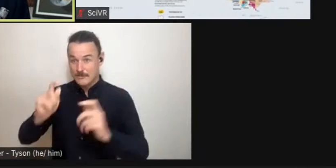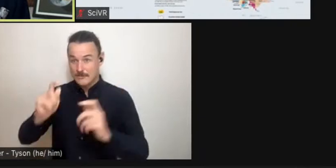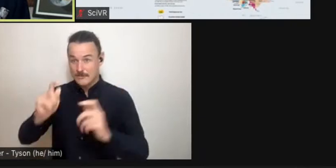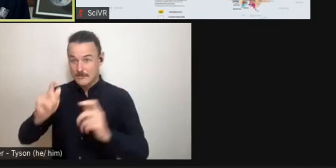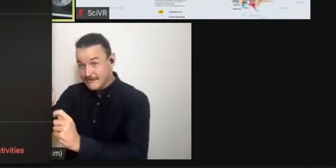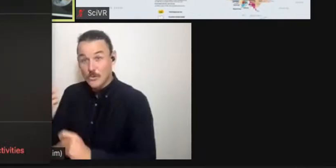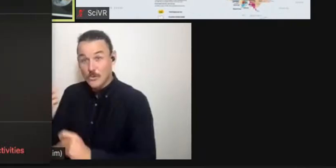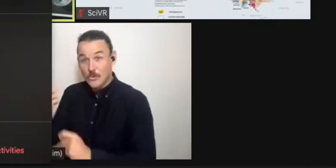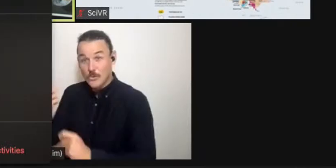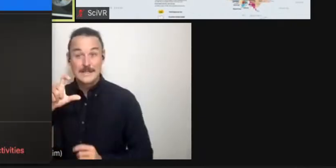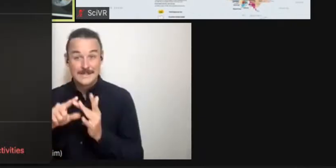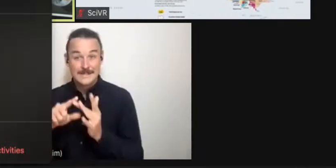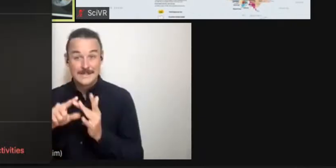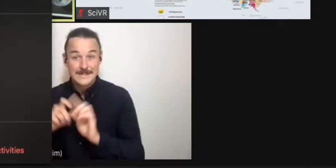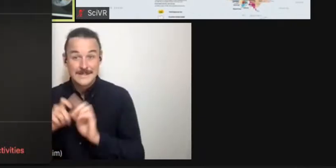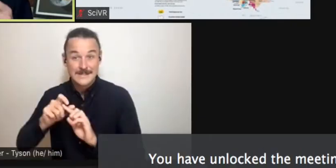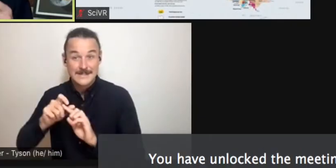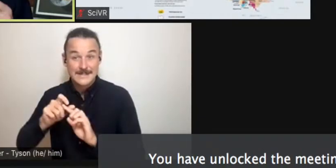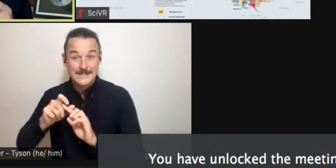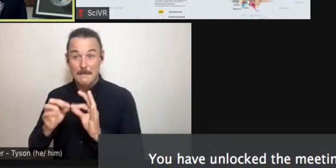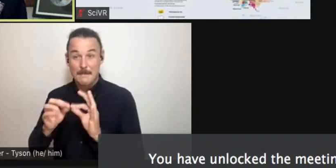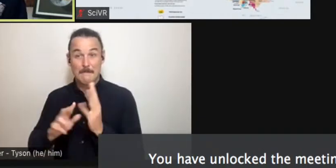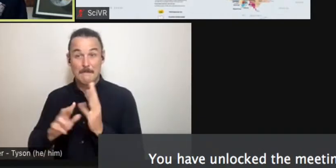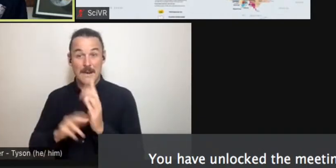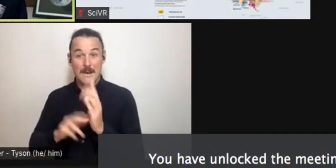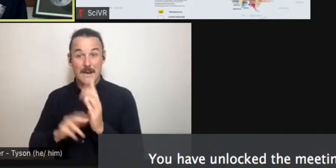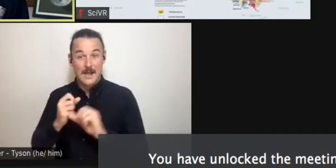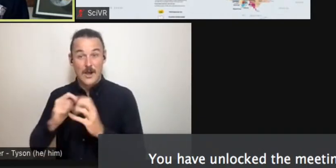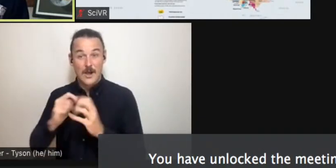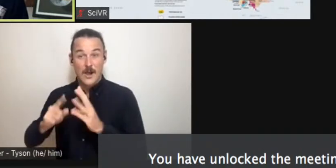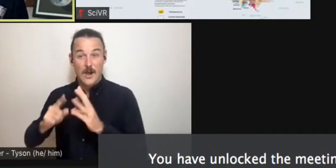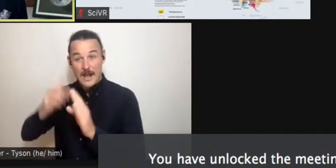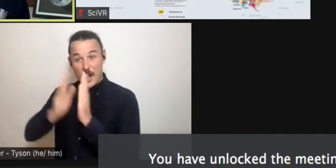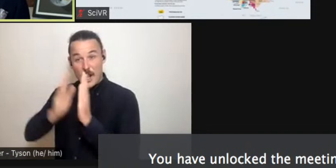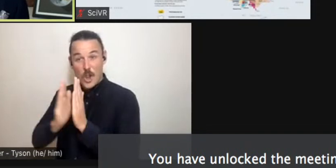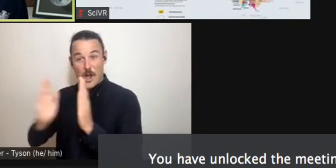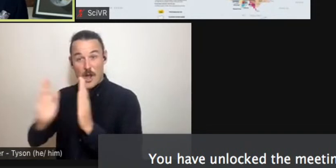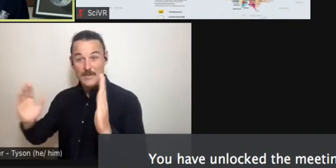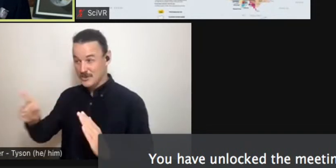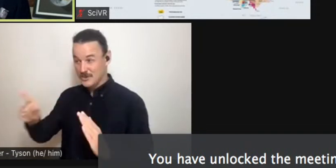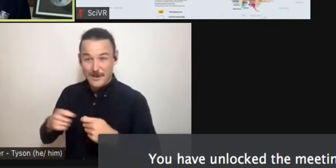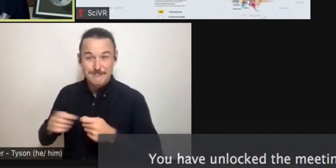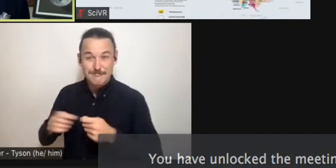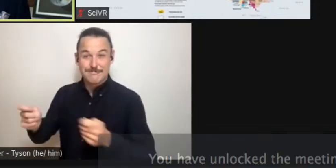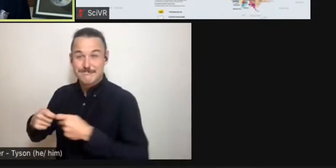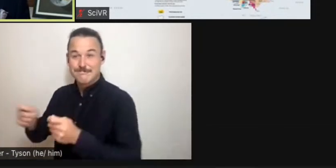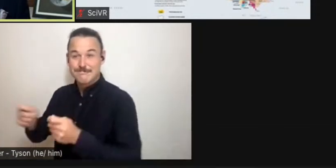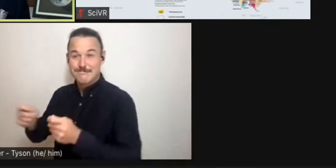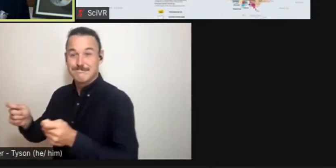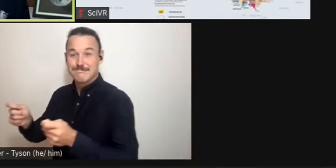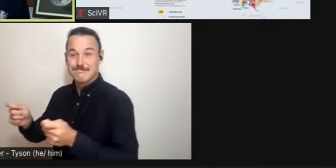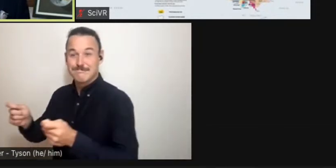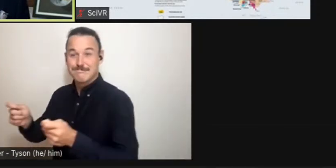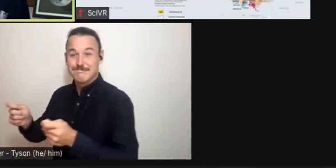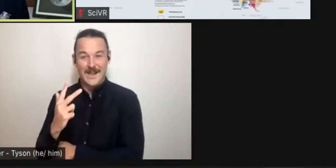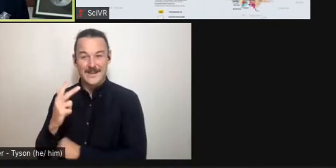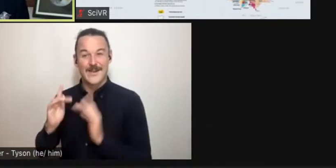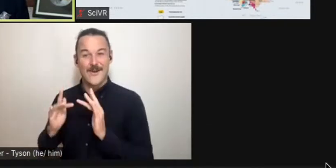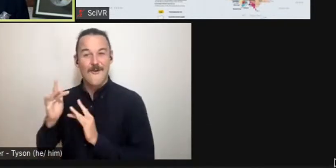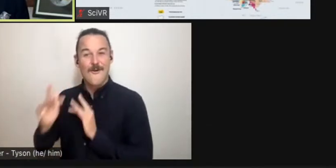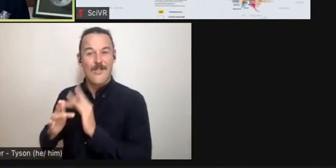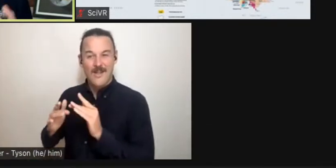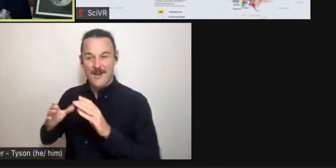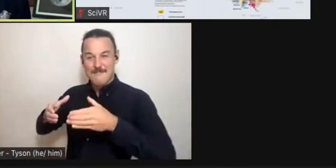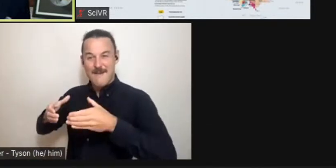Cindy of Gundagai Library, who handed out 48 cyber packs to people in lockdown, allowing them to be able